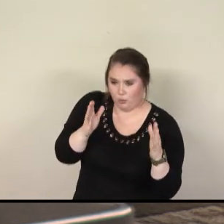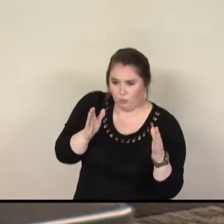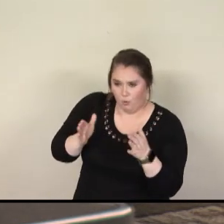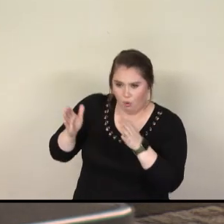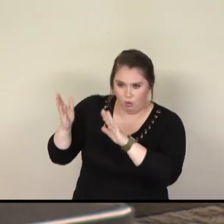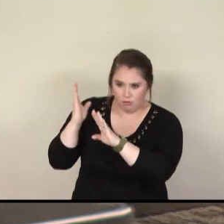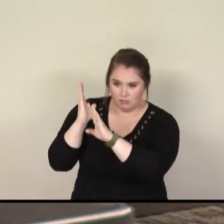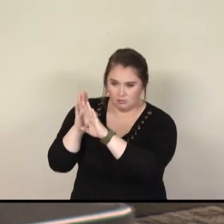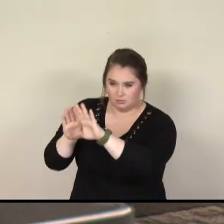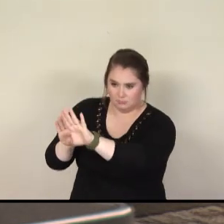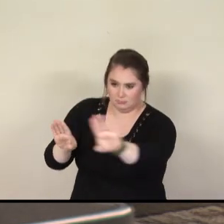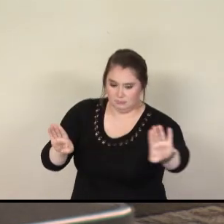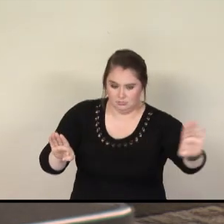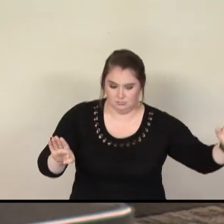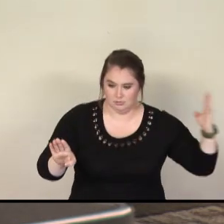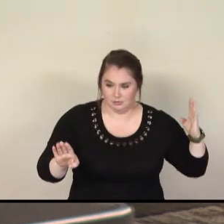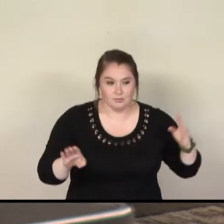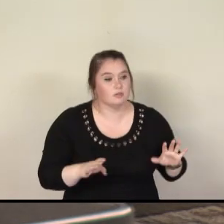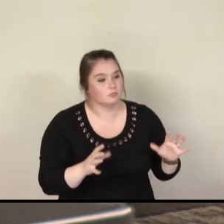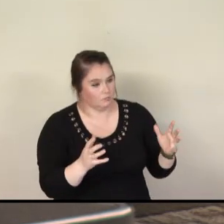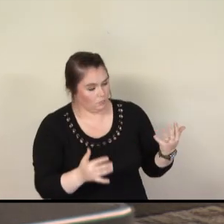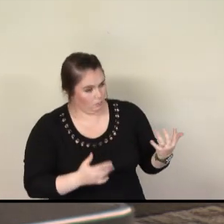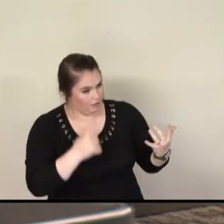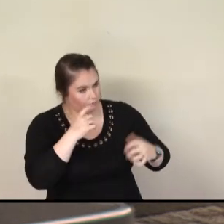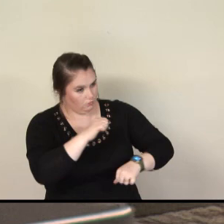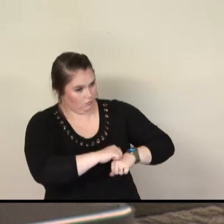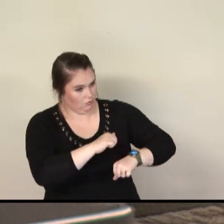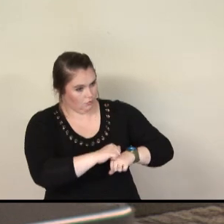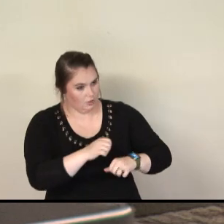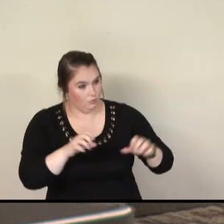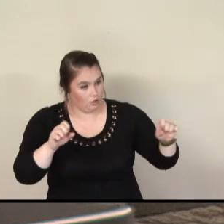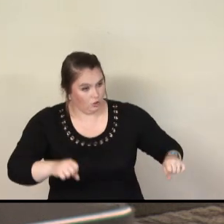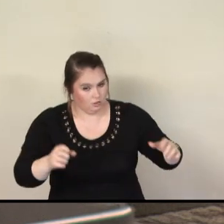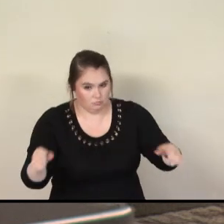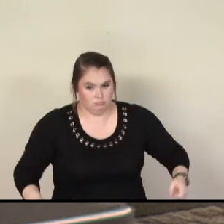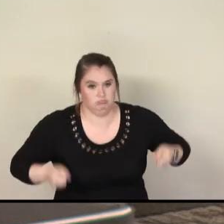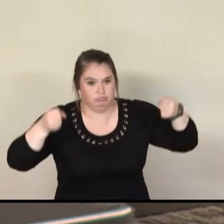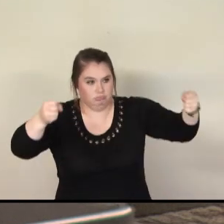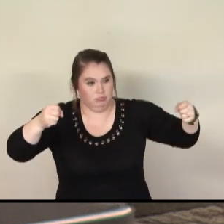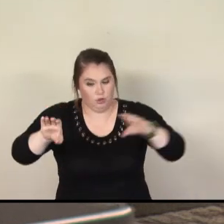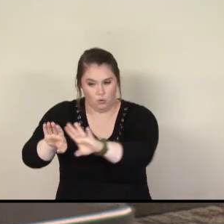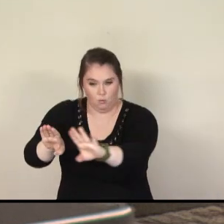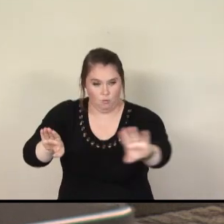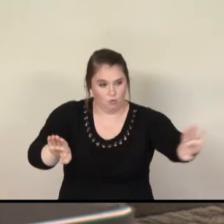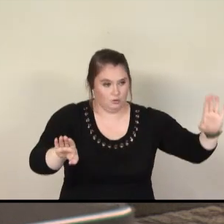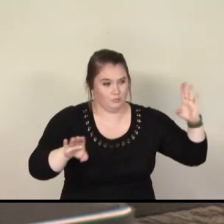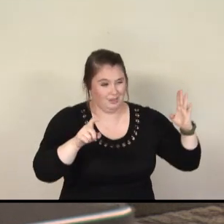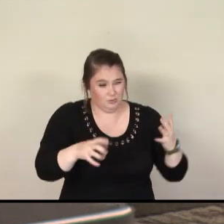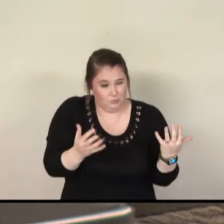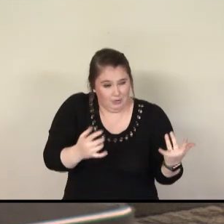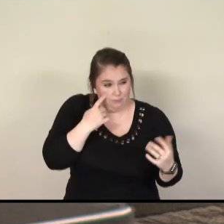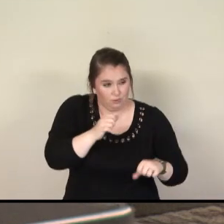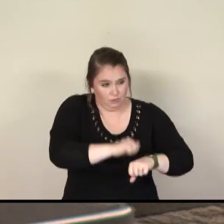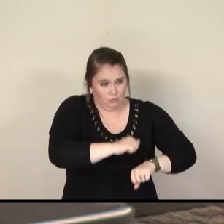walls, but they couldn't start raising anything until the concrete was complete.